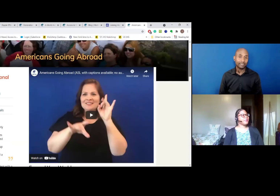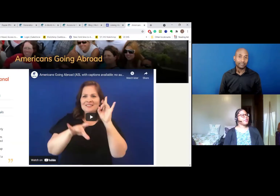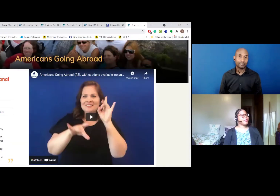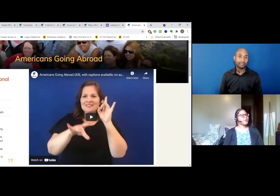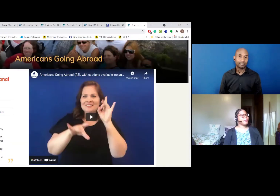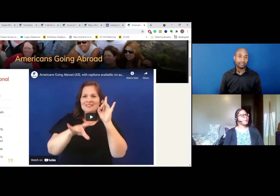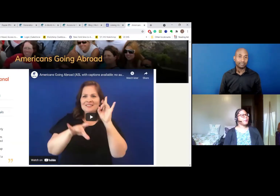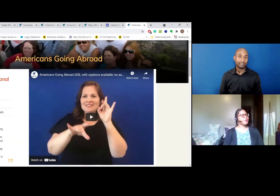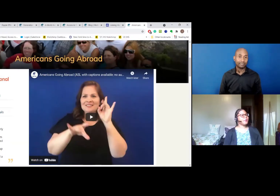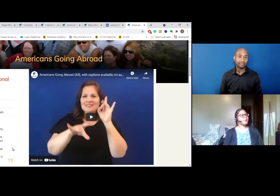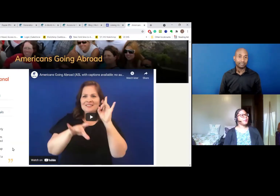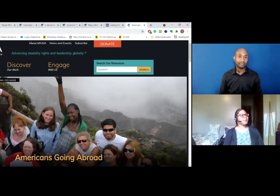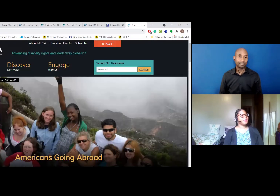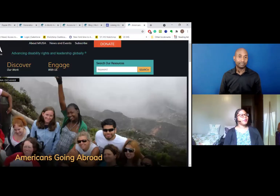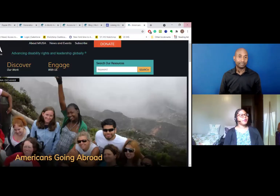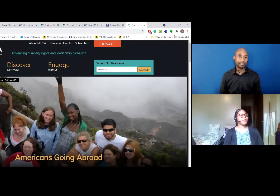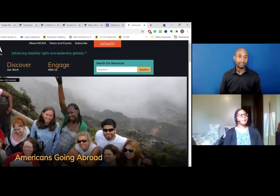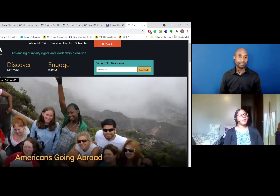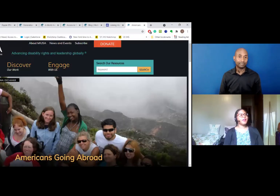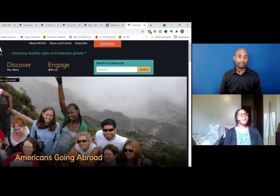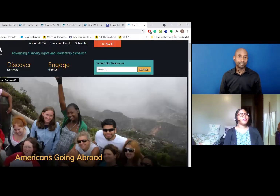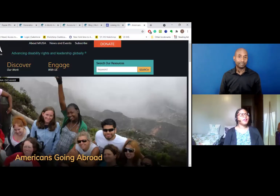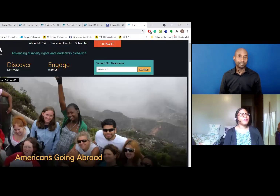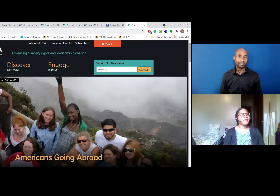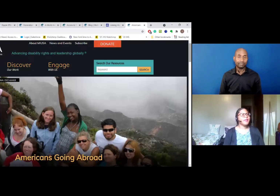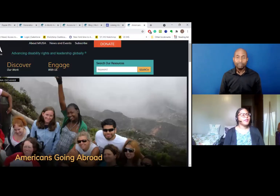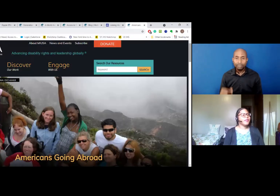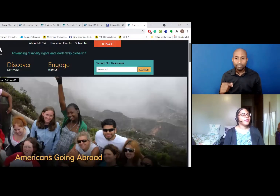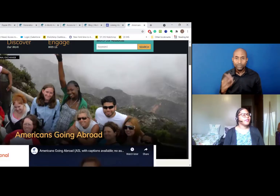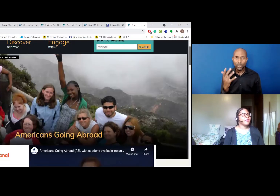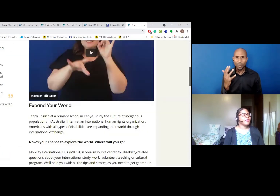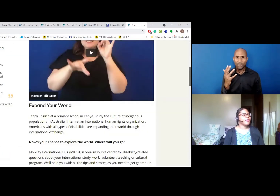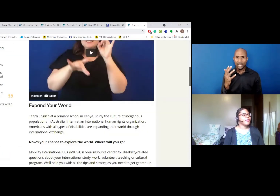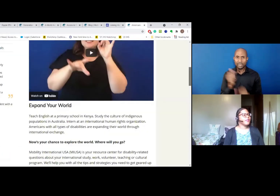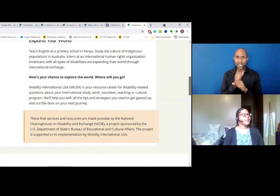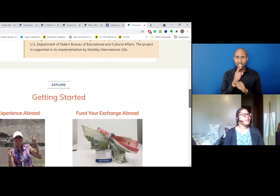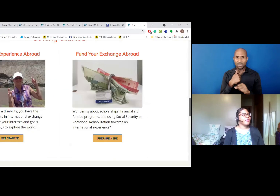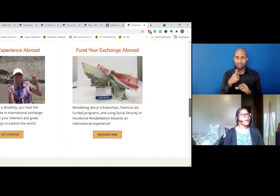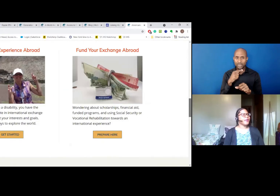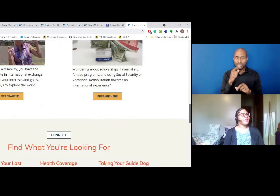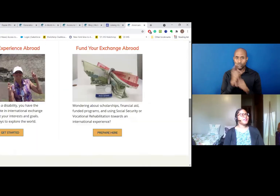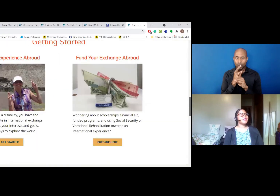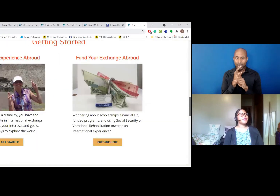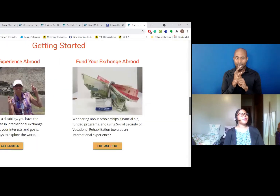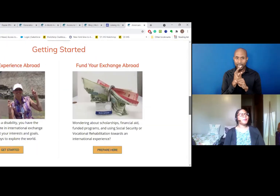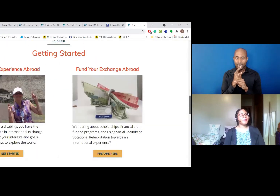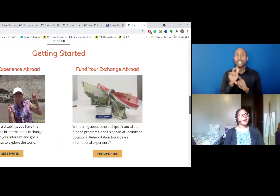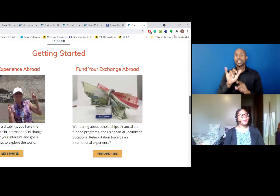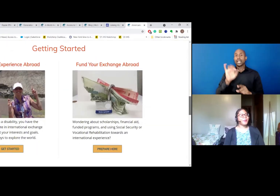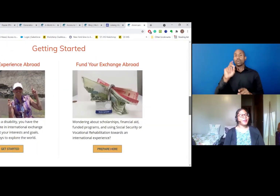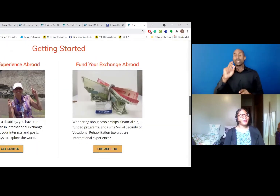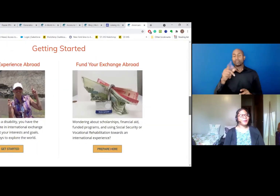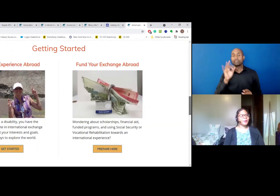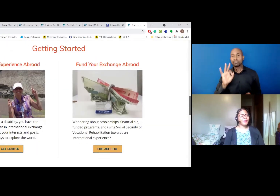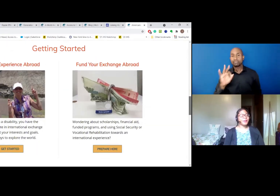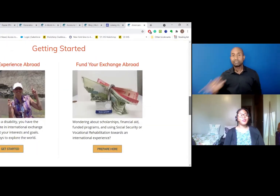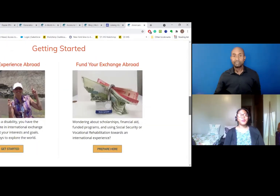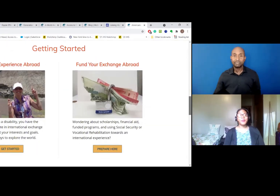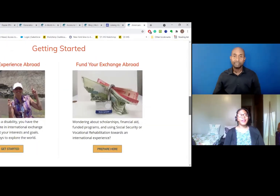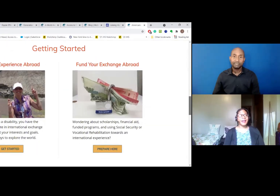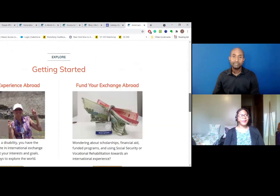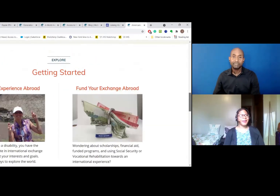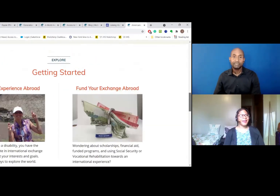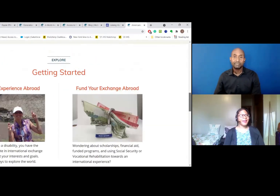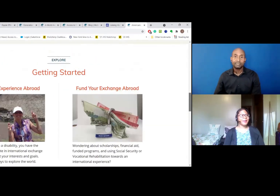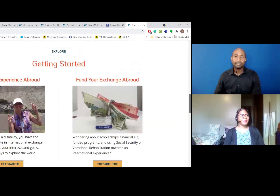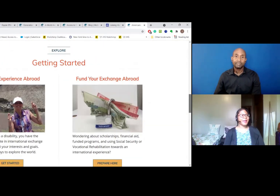yeah, so am I on the right one? Let's see. Yeah, so when you